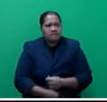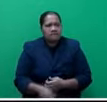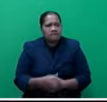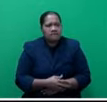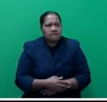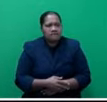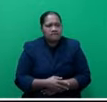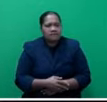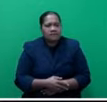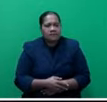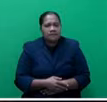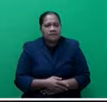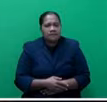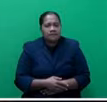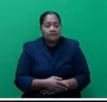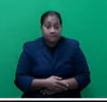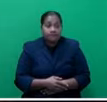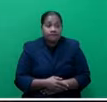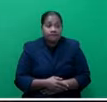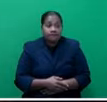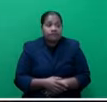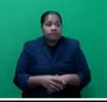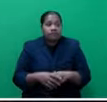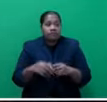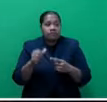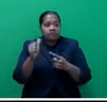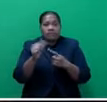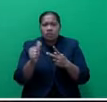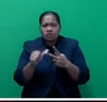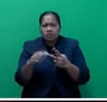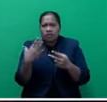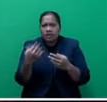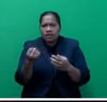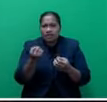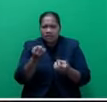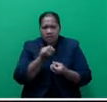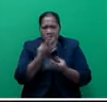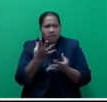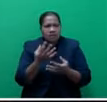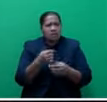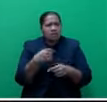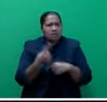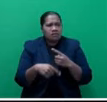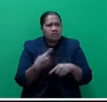Now, there's also the mention, Mr. Speaker, sir, of the lay